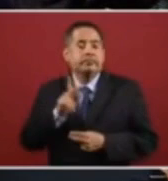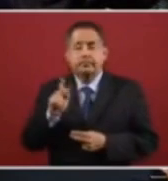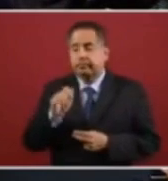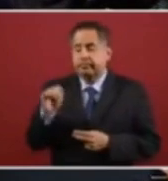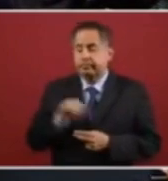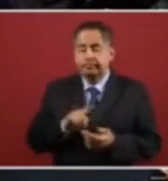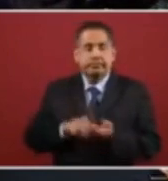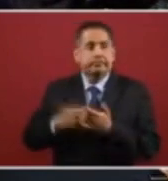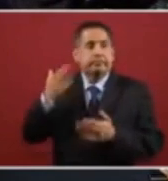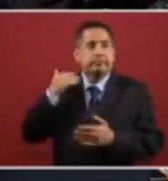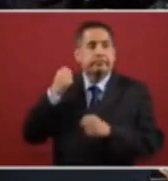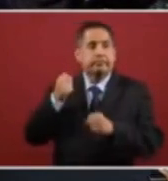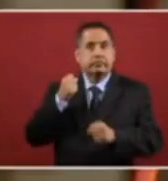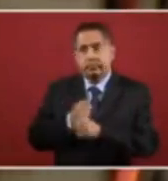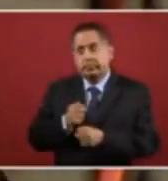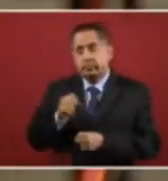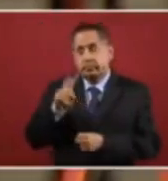the